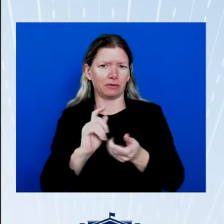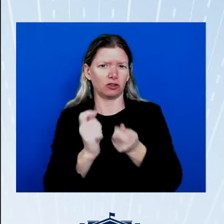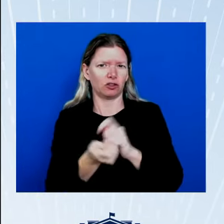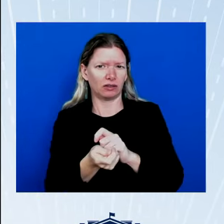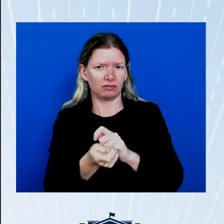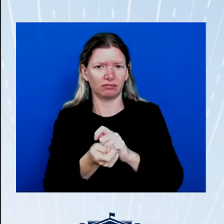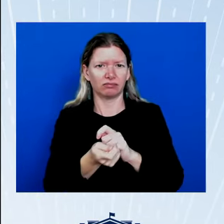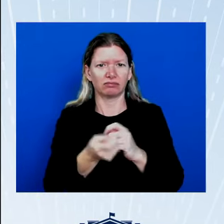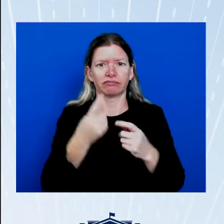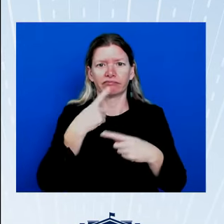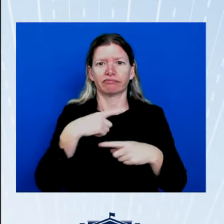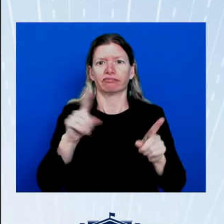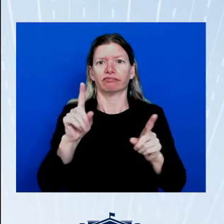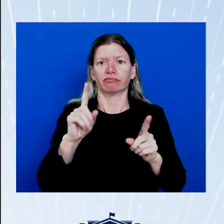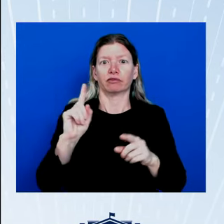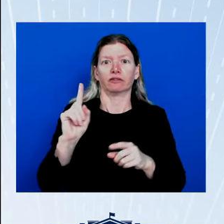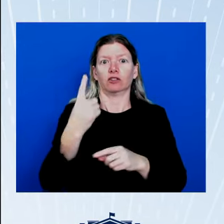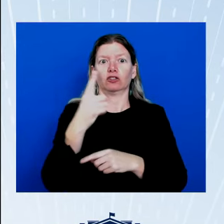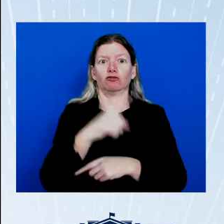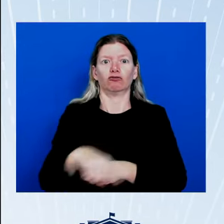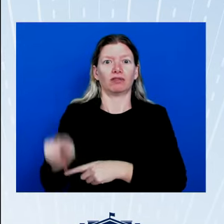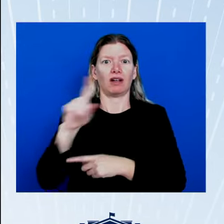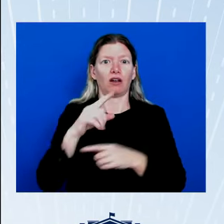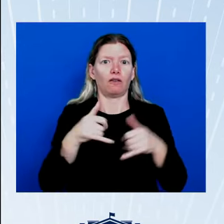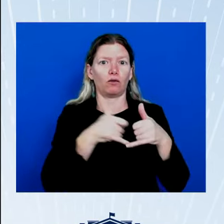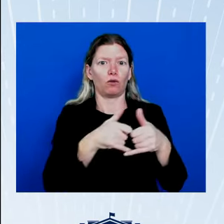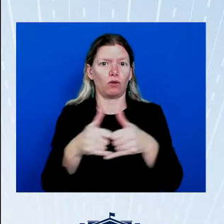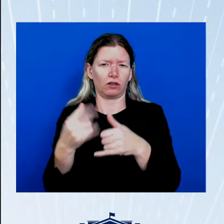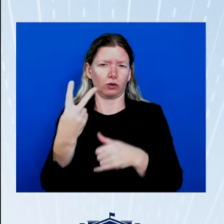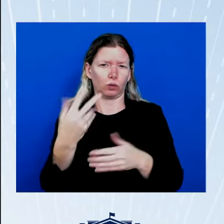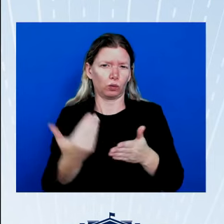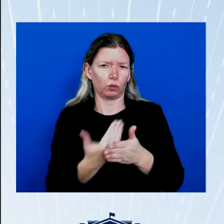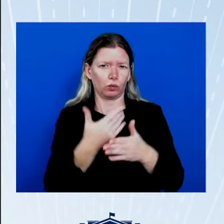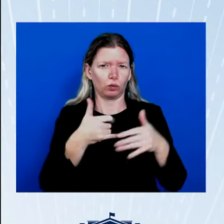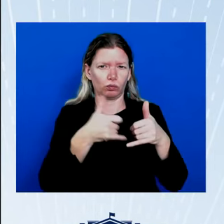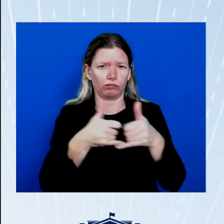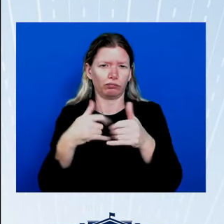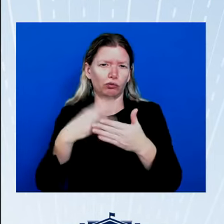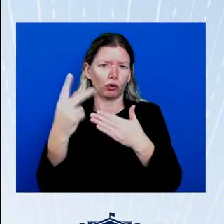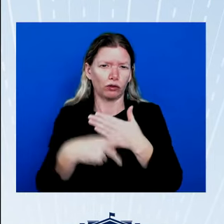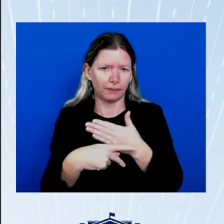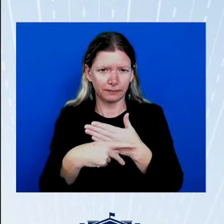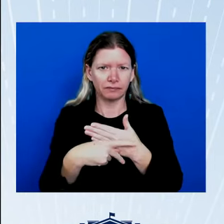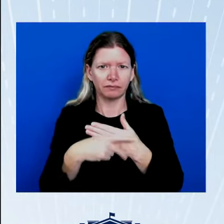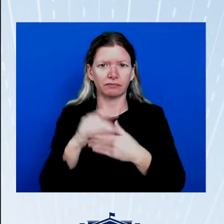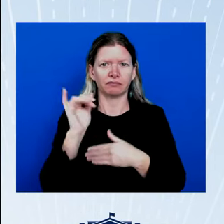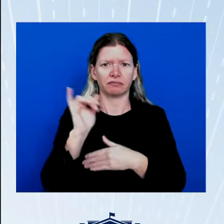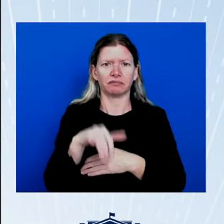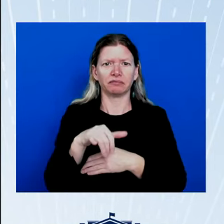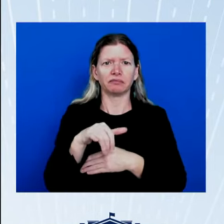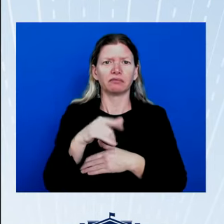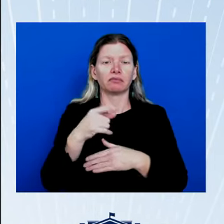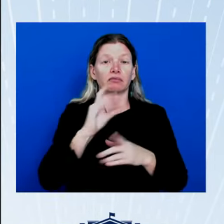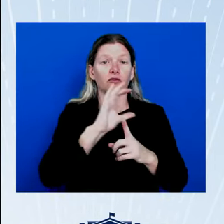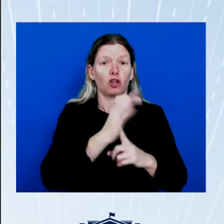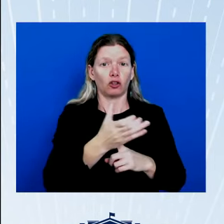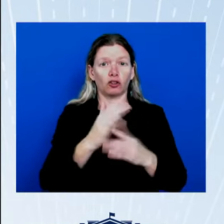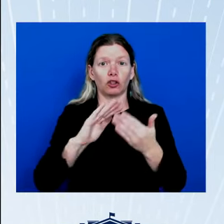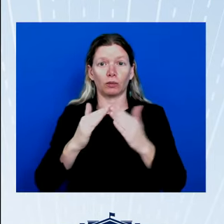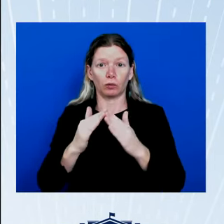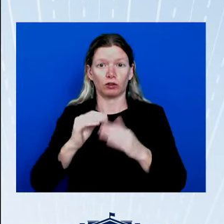Community Resilience Program, that focused on, both of these programs focus on climate resilience and were created